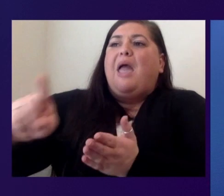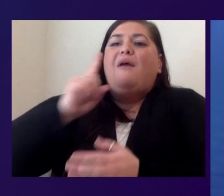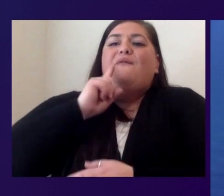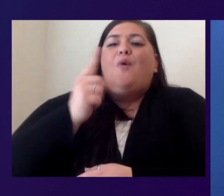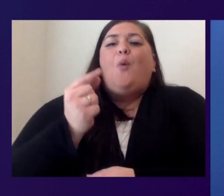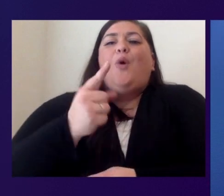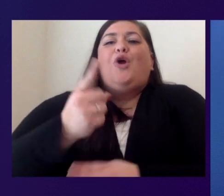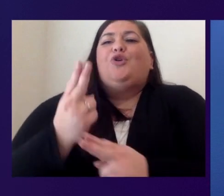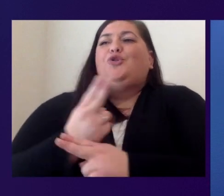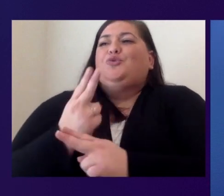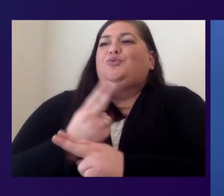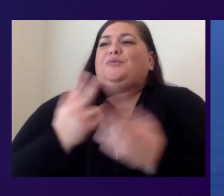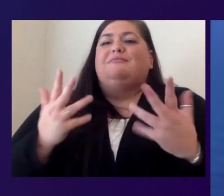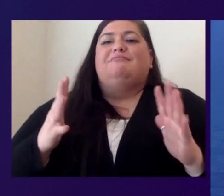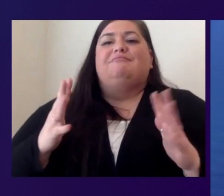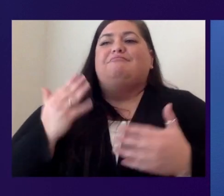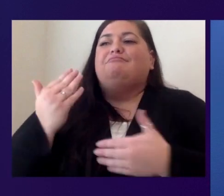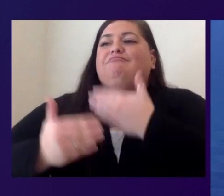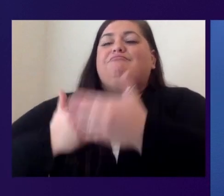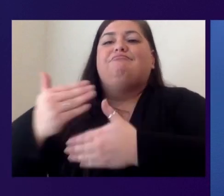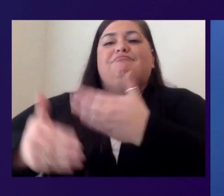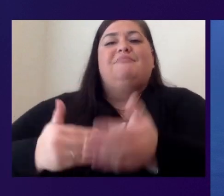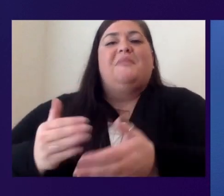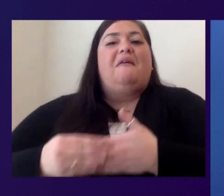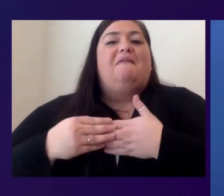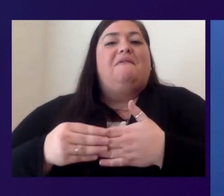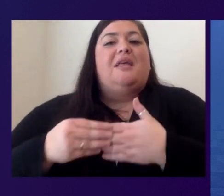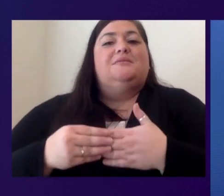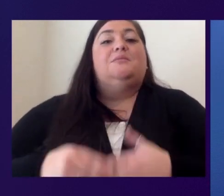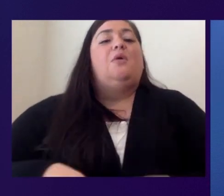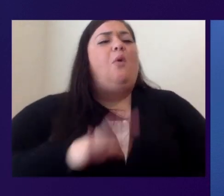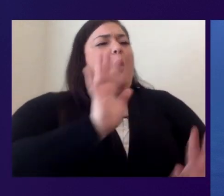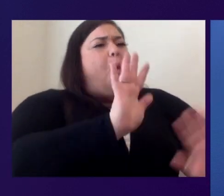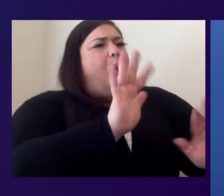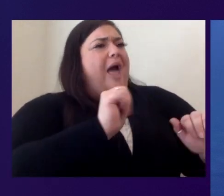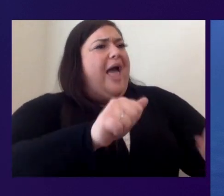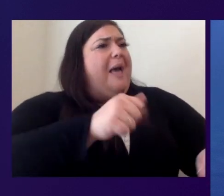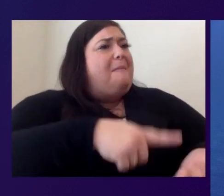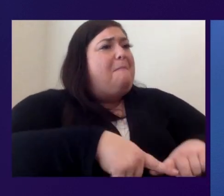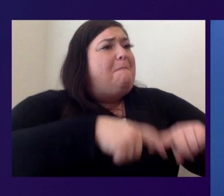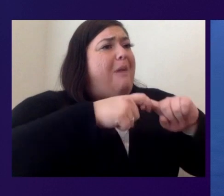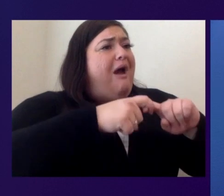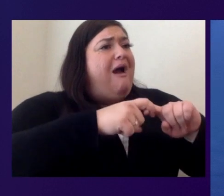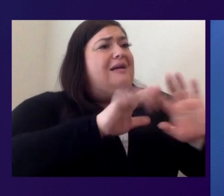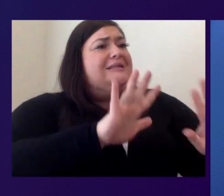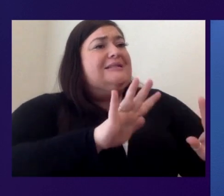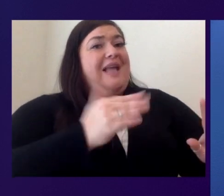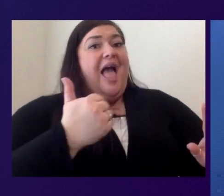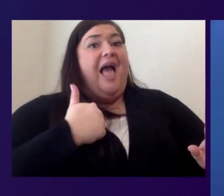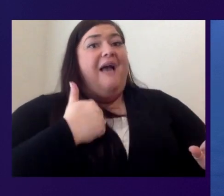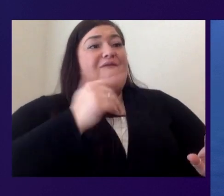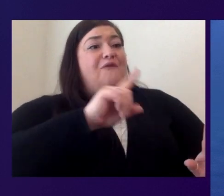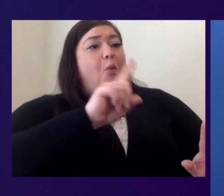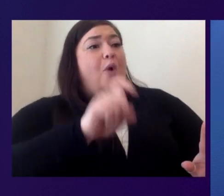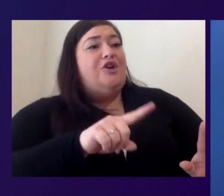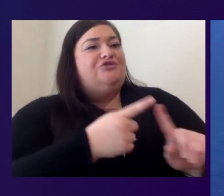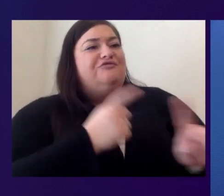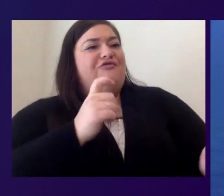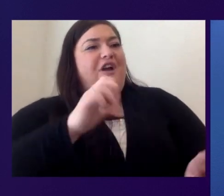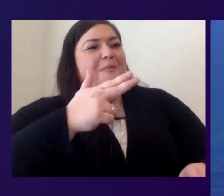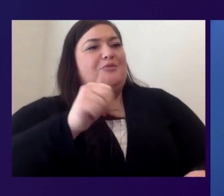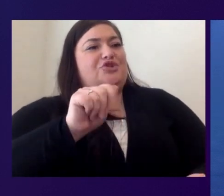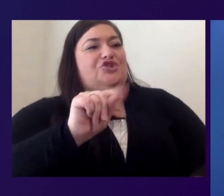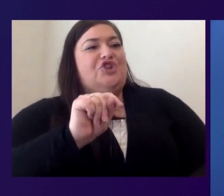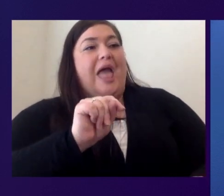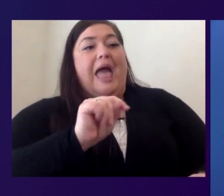other options for licensing? Can I pause you there? We actually have a question from chat that is I think it's a